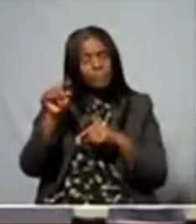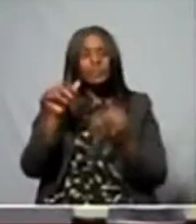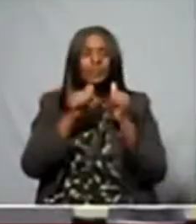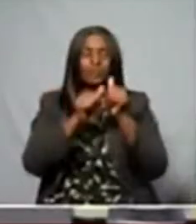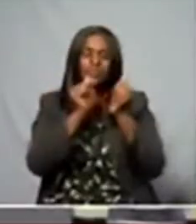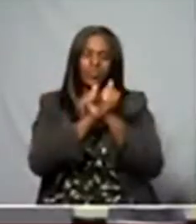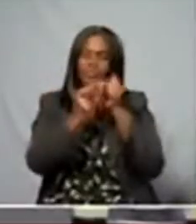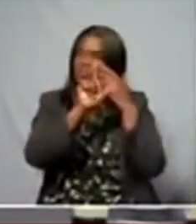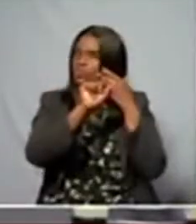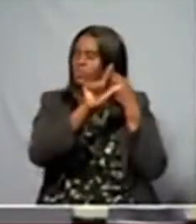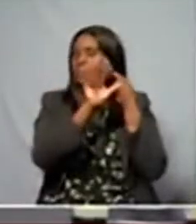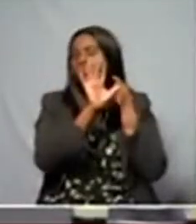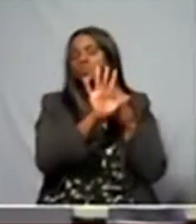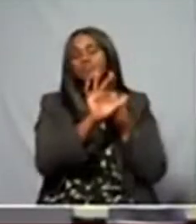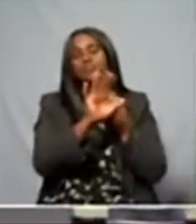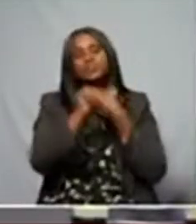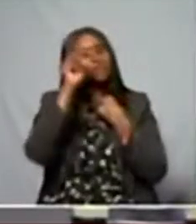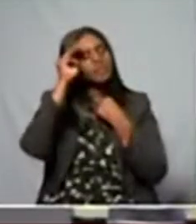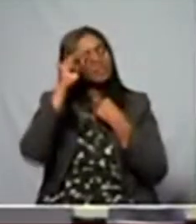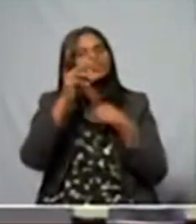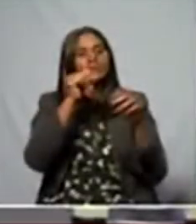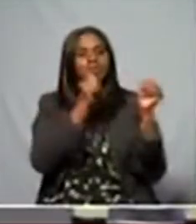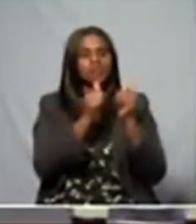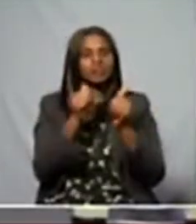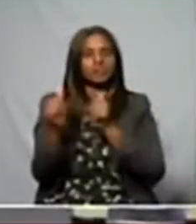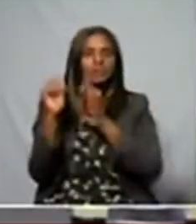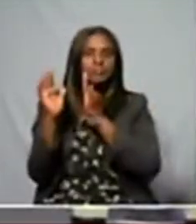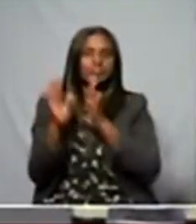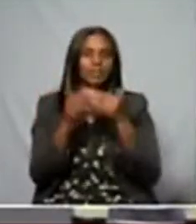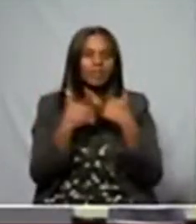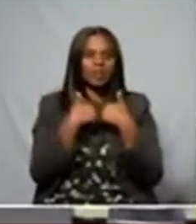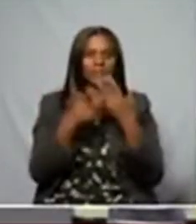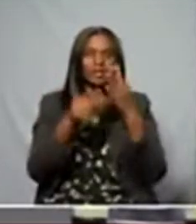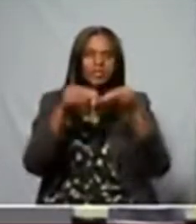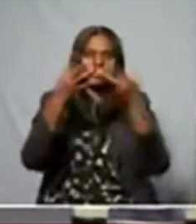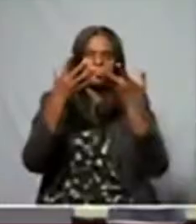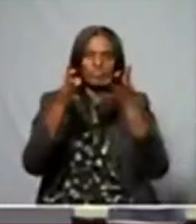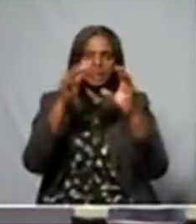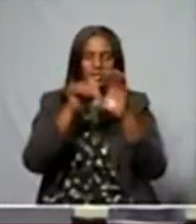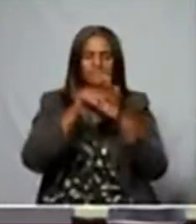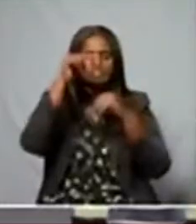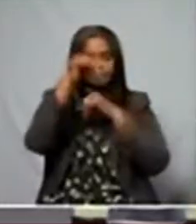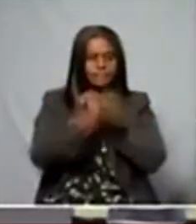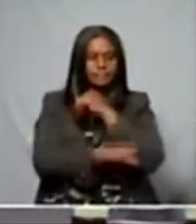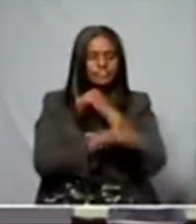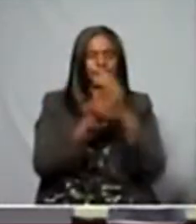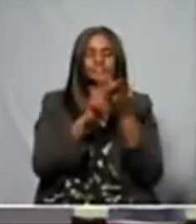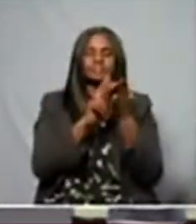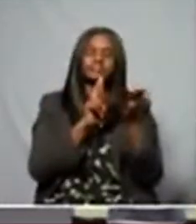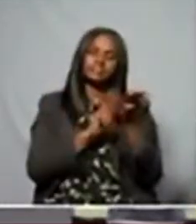with the 2025 Ministerial Action Plan, has been provided in the detailed report.